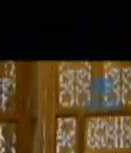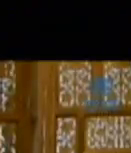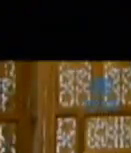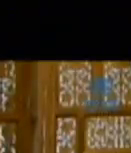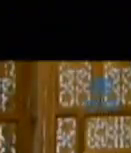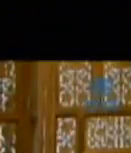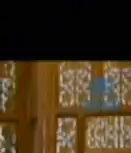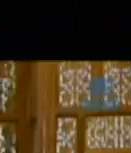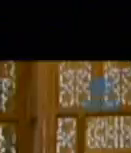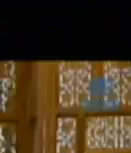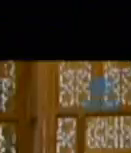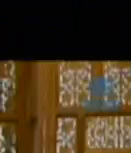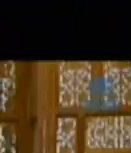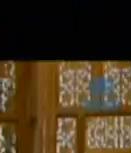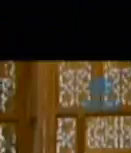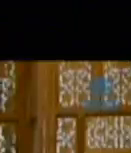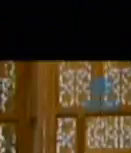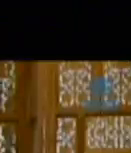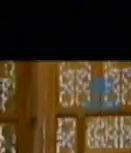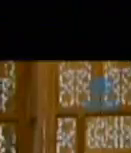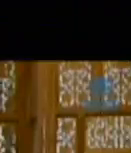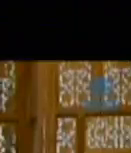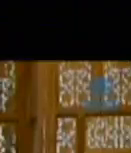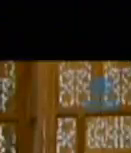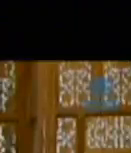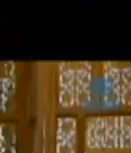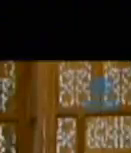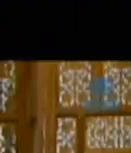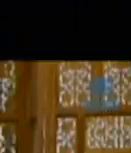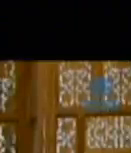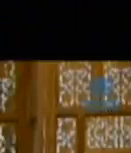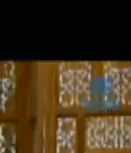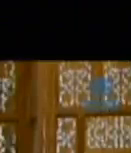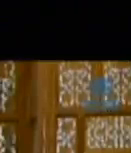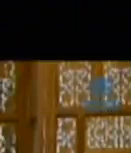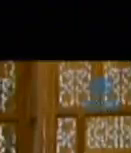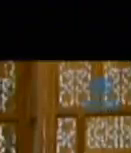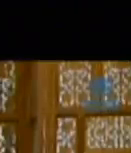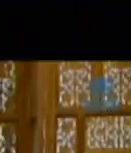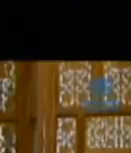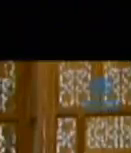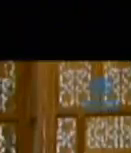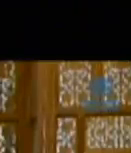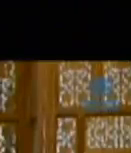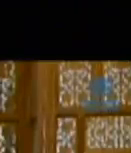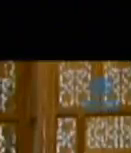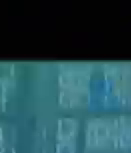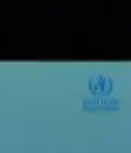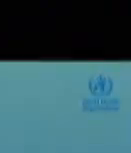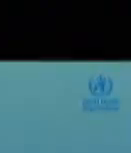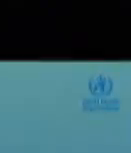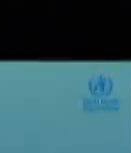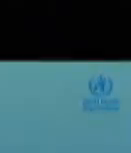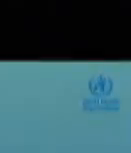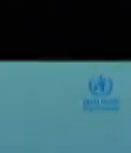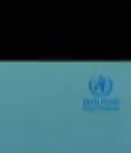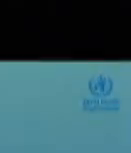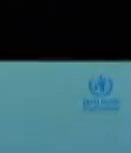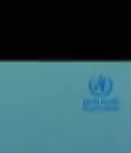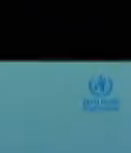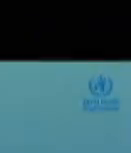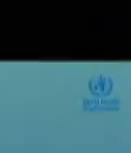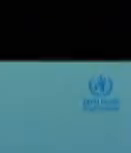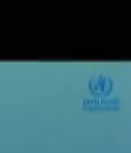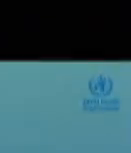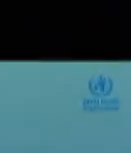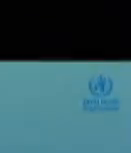that you keep your distance from others. That's the best way to prevent the spread of SARS-CoV-2. Thank you, Maria.